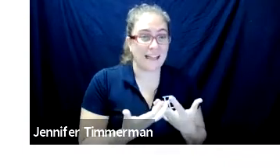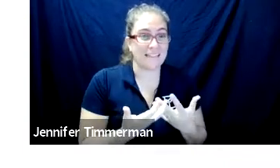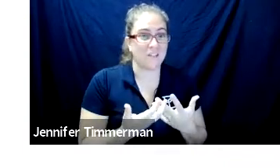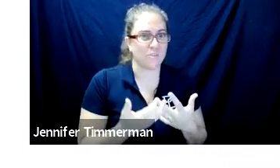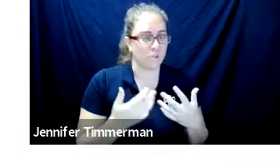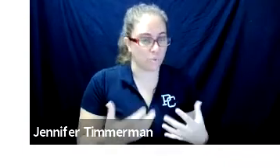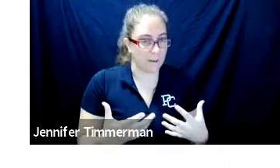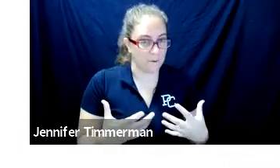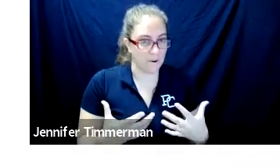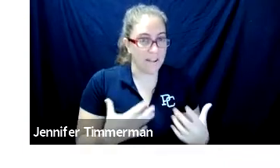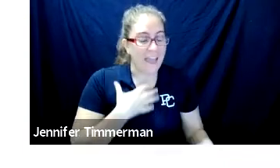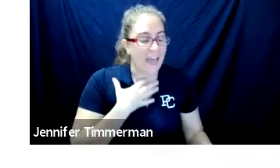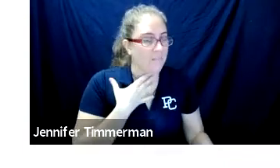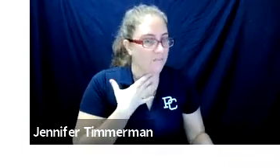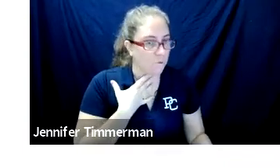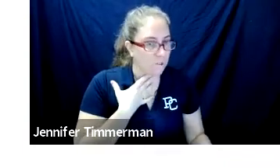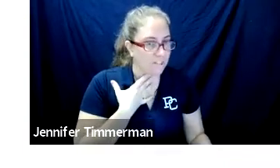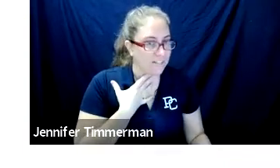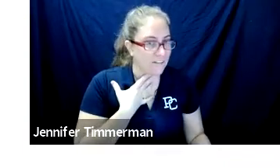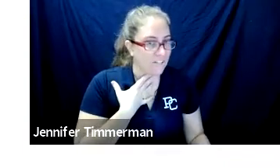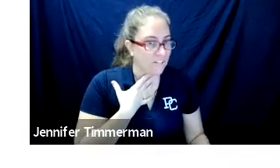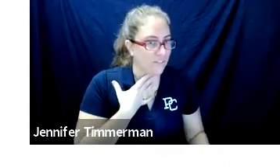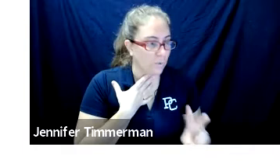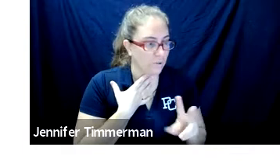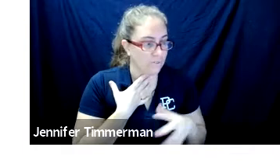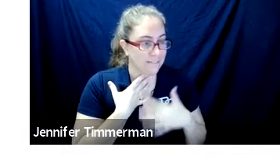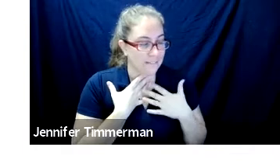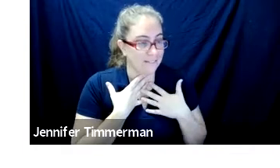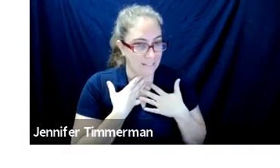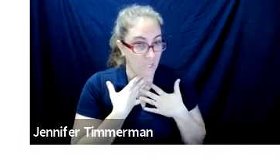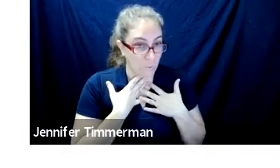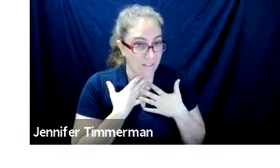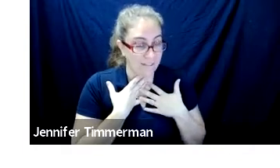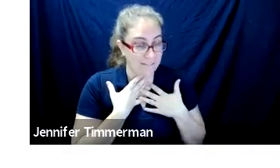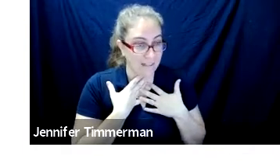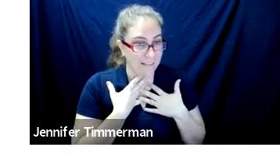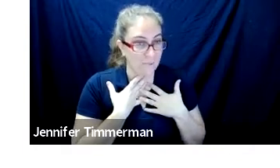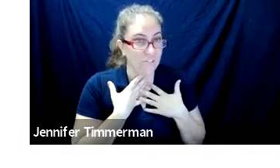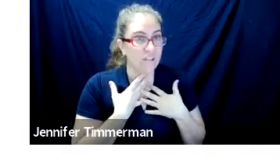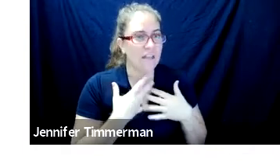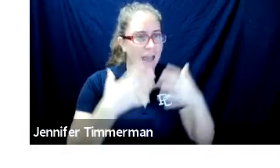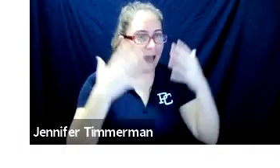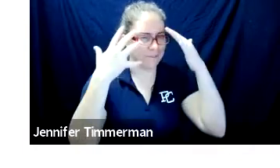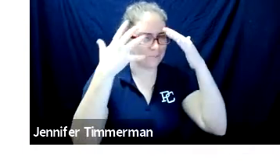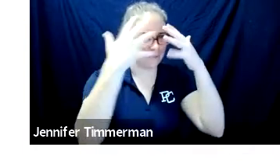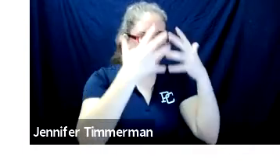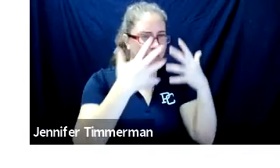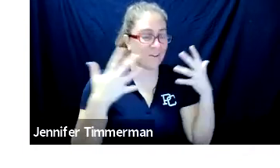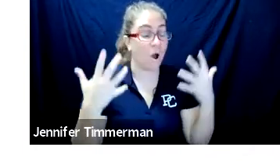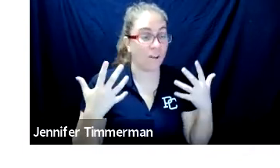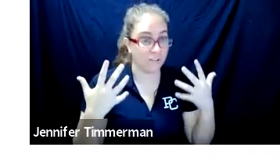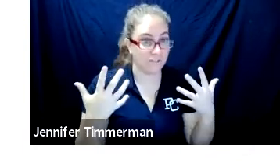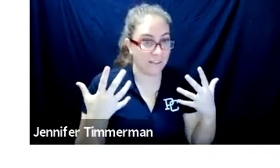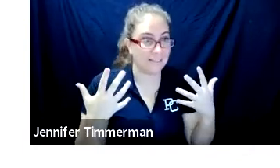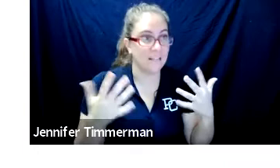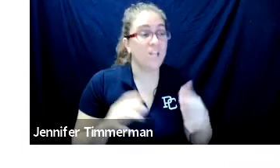American Sign Language grammar and the vocal intonation that we're used to hearing in sign language happens right here